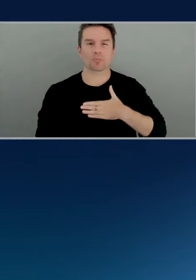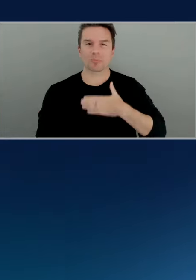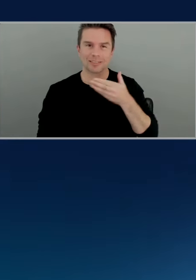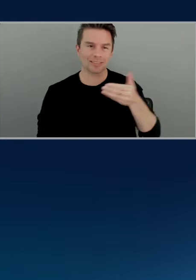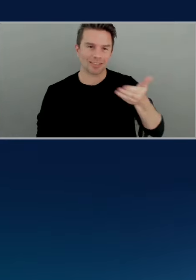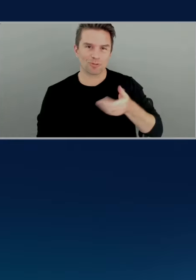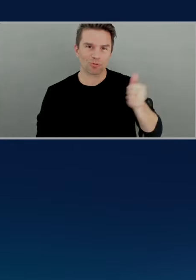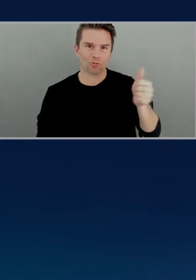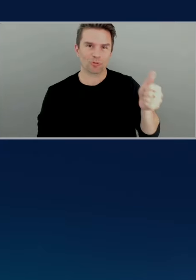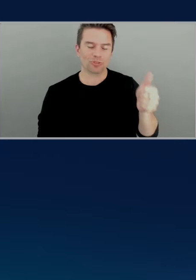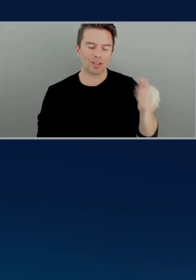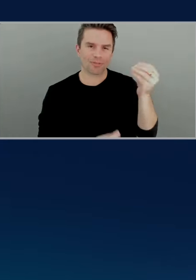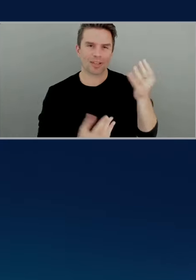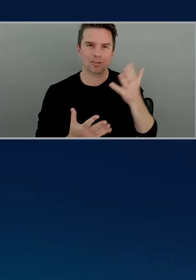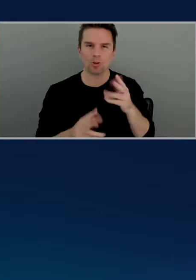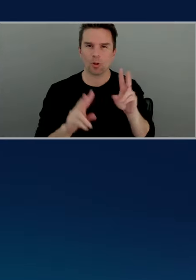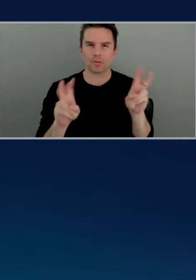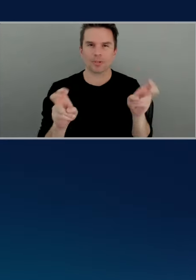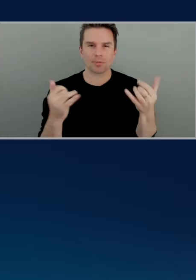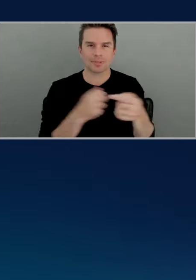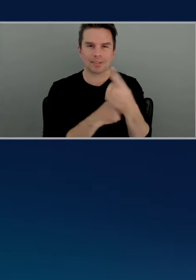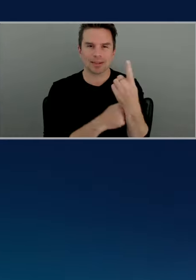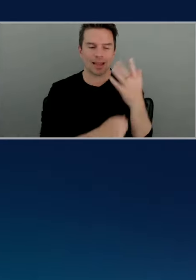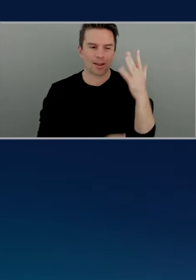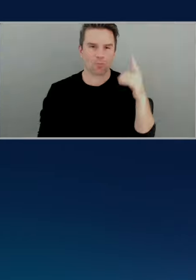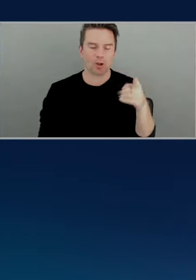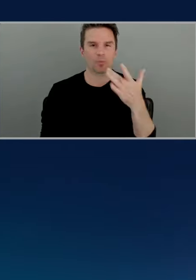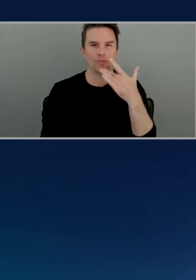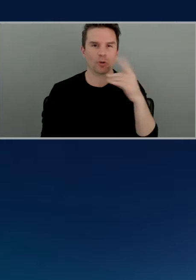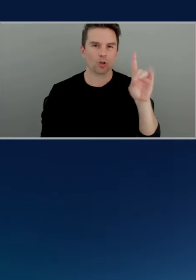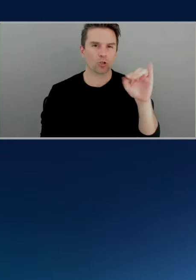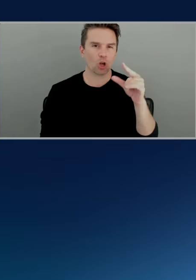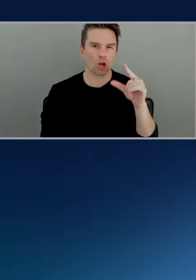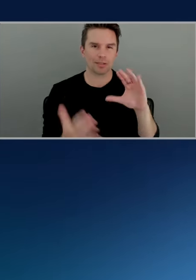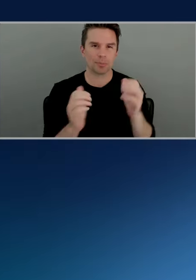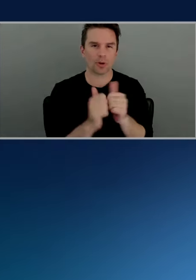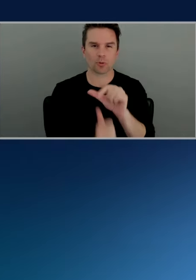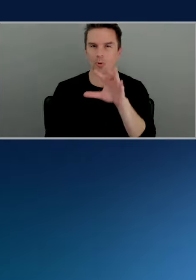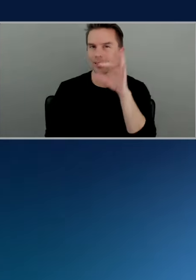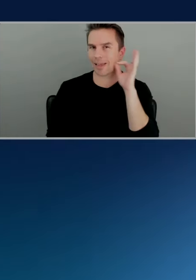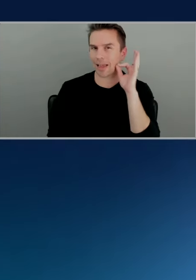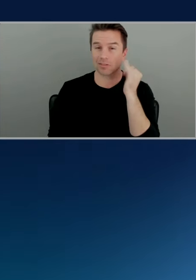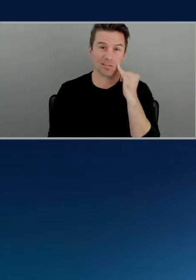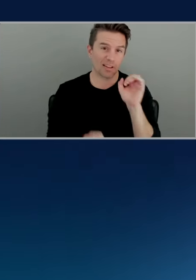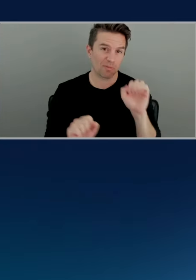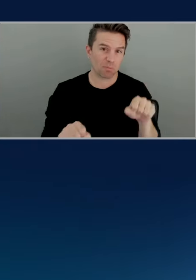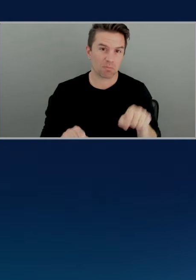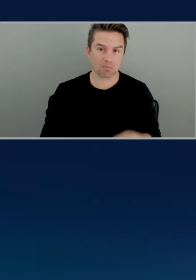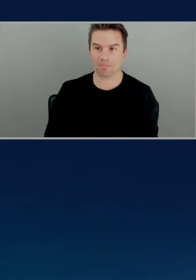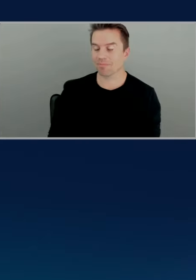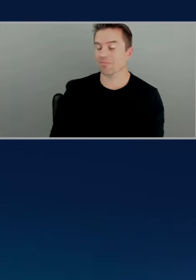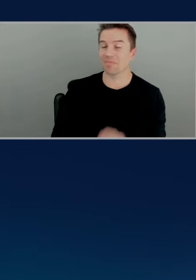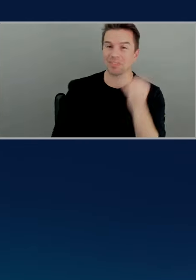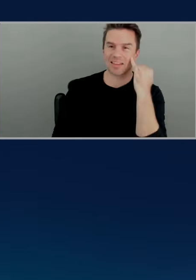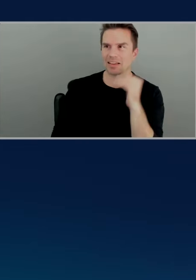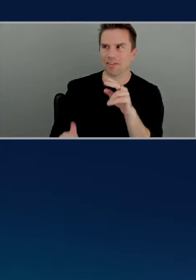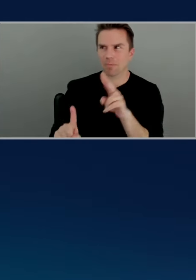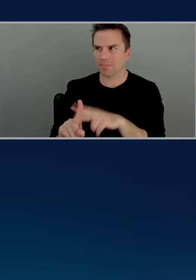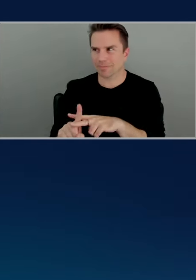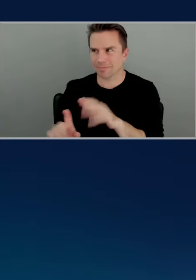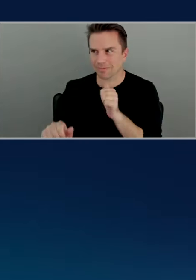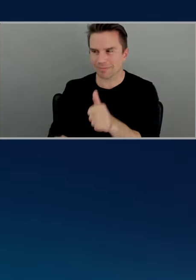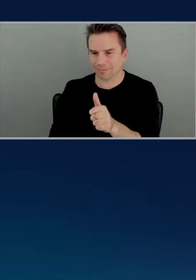us know what we're going to be talking about and why you prefer dogs over cats, if applicable. Not if applicable. And if not applicable, let's